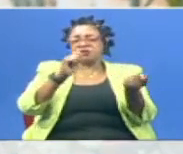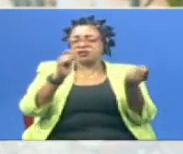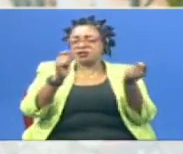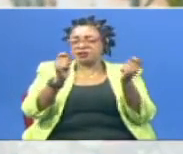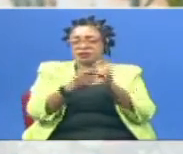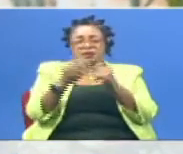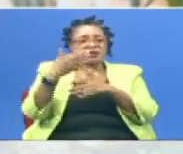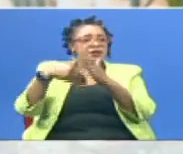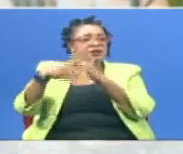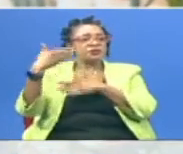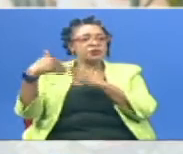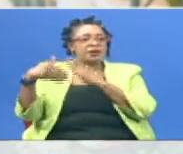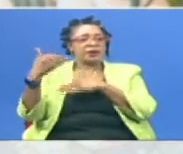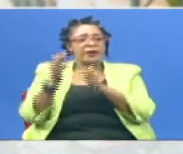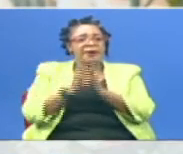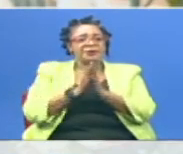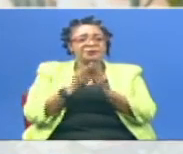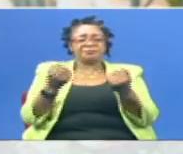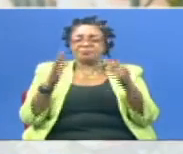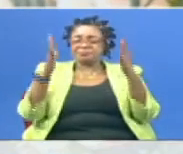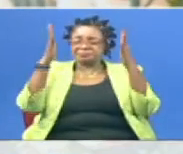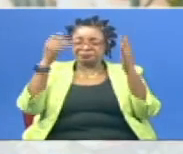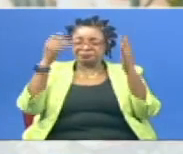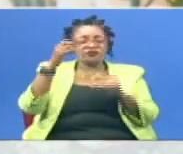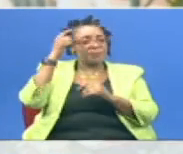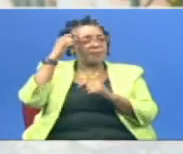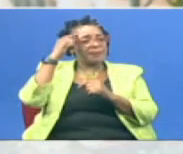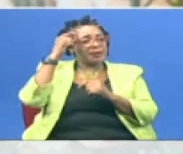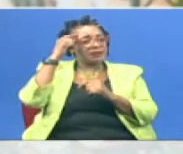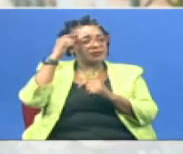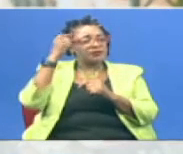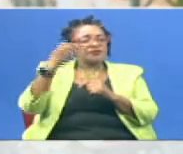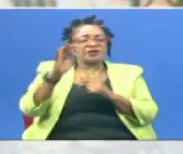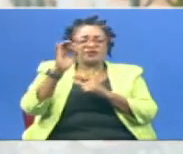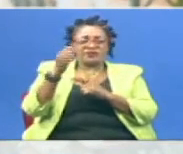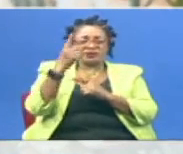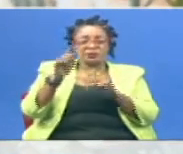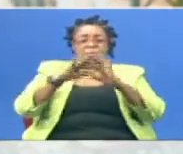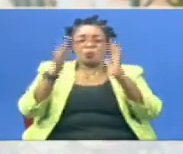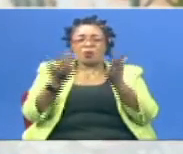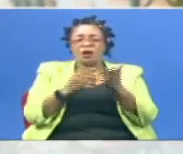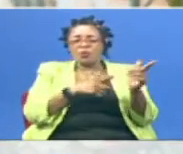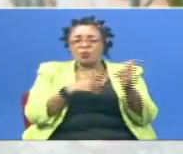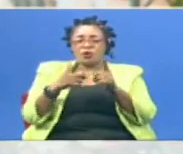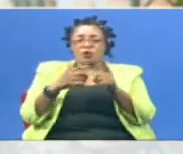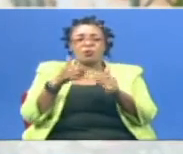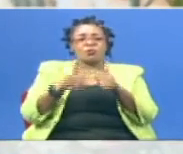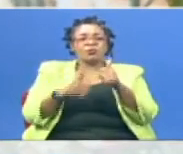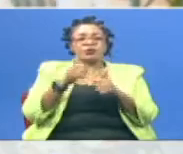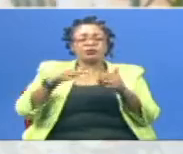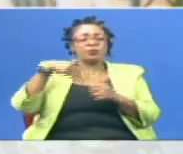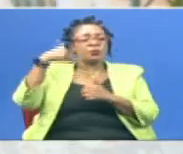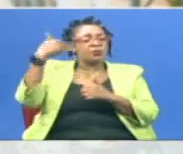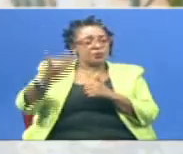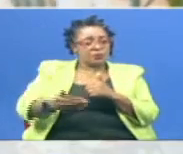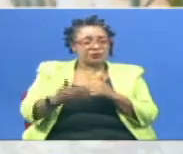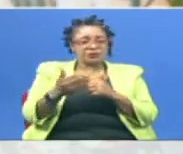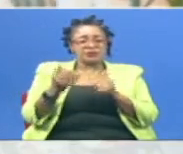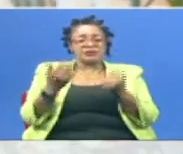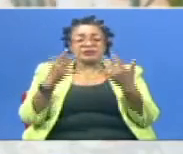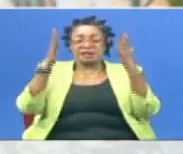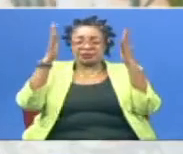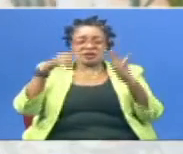mkondo wa historia na sherehe za kumbukumbu za vita za kwanza zinazosherekewa katika nchi za Jumuiya ya